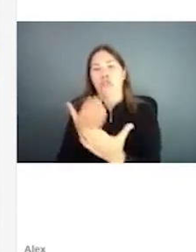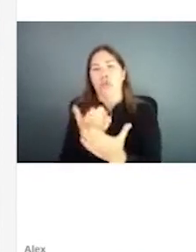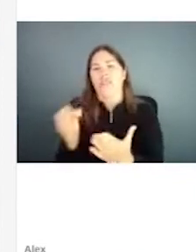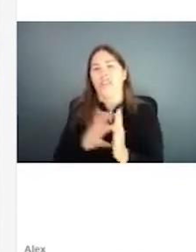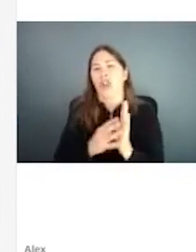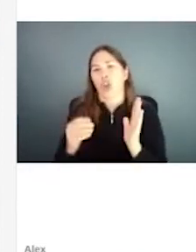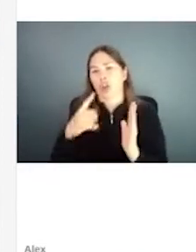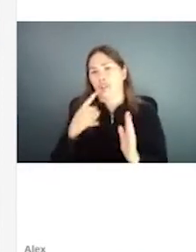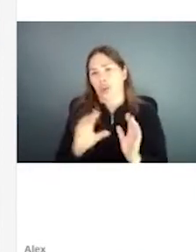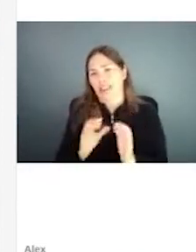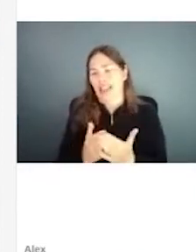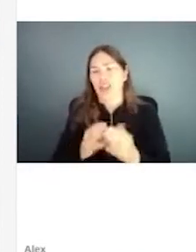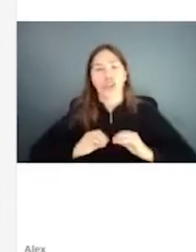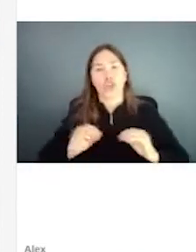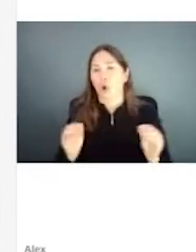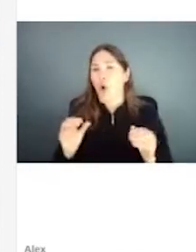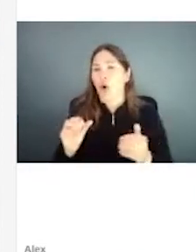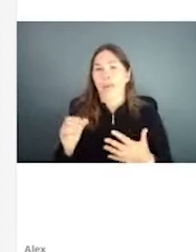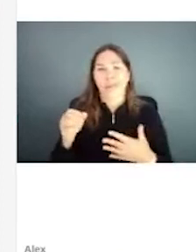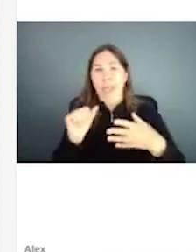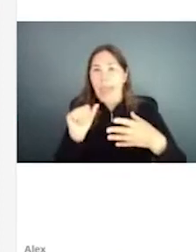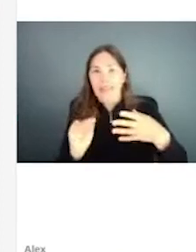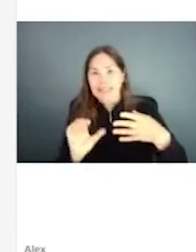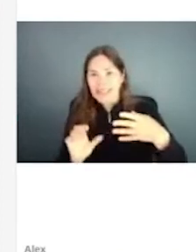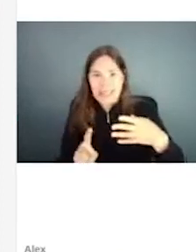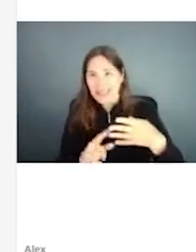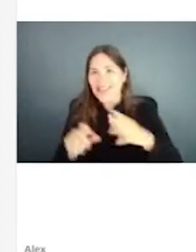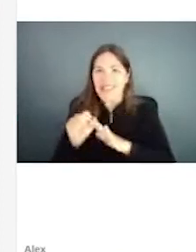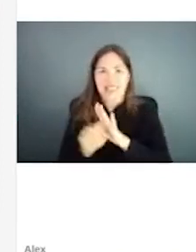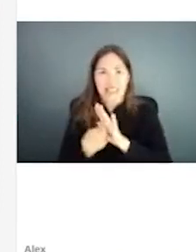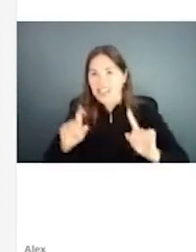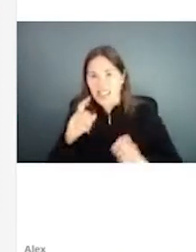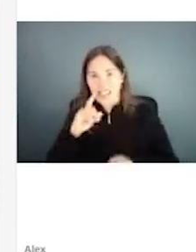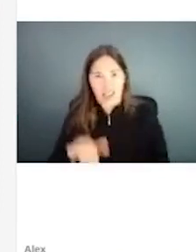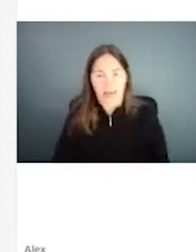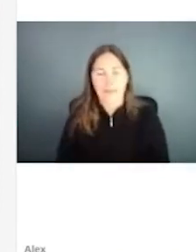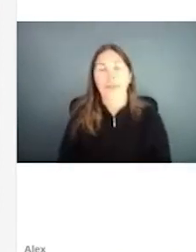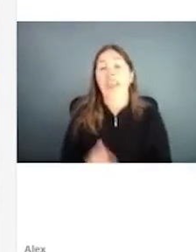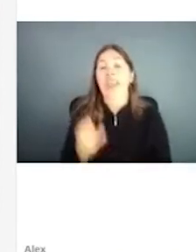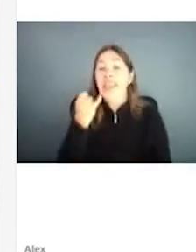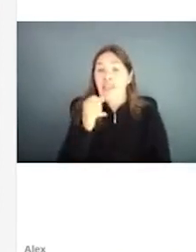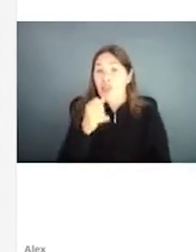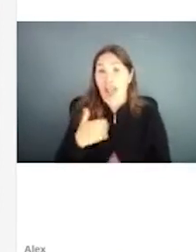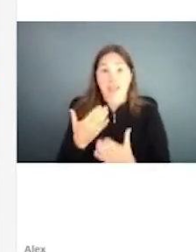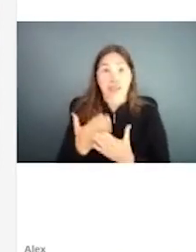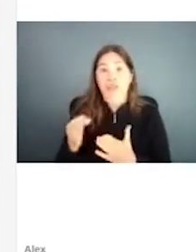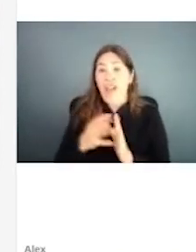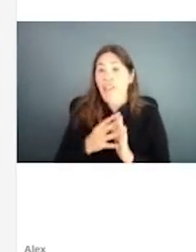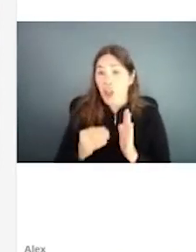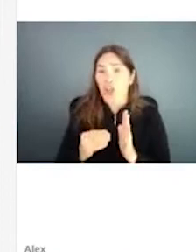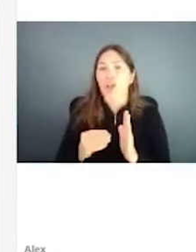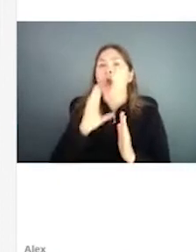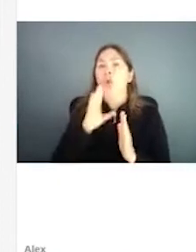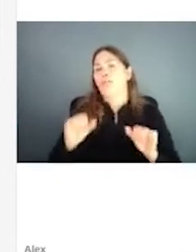the class. There's no multiple choice state test for this. If they don't get proof of learning, you'll probably get